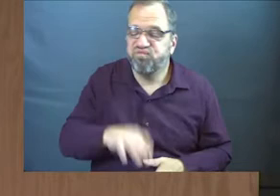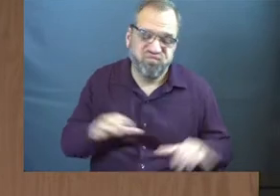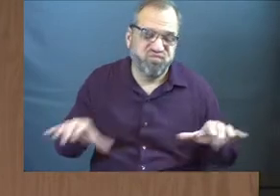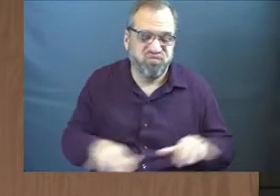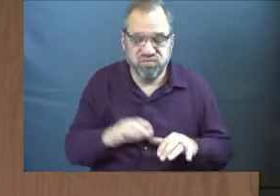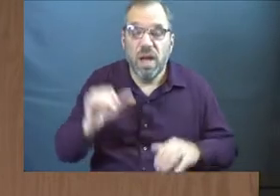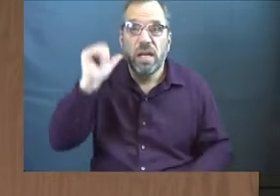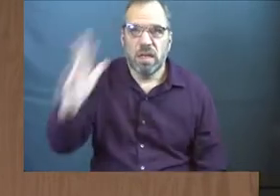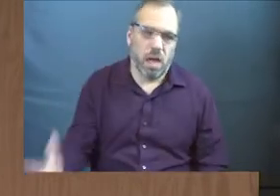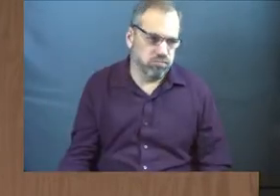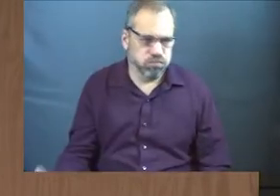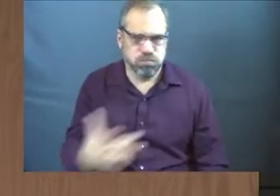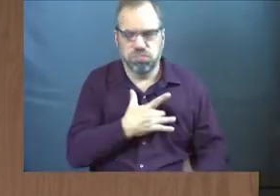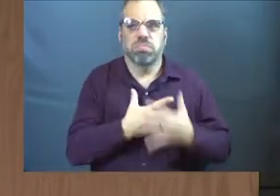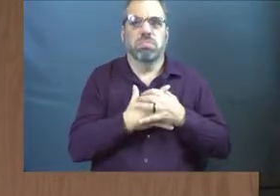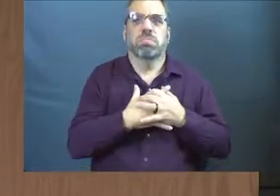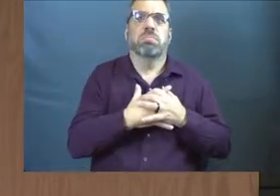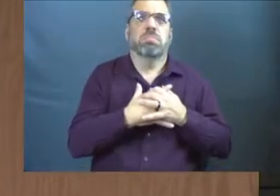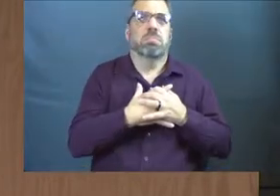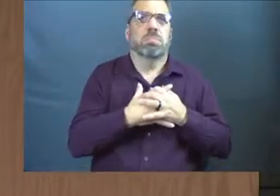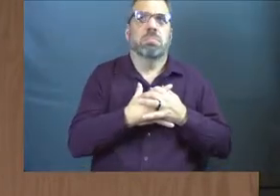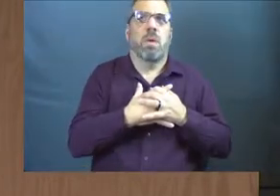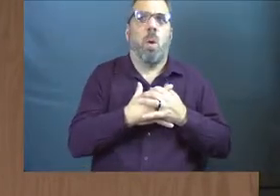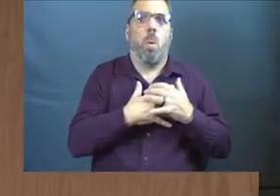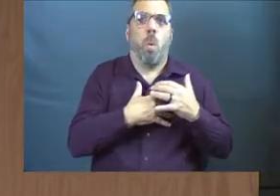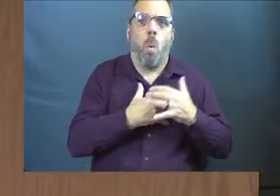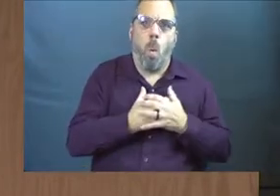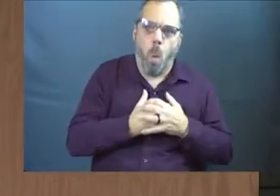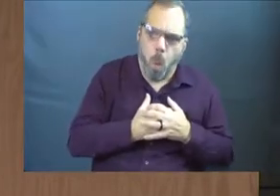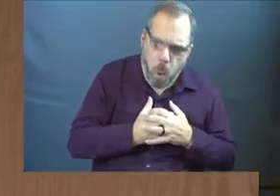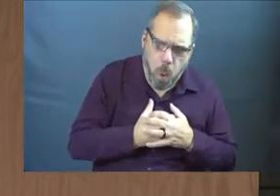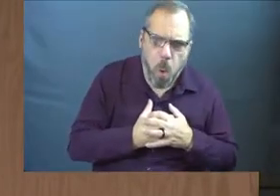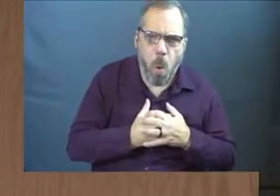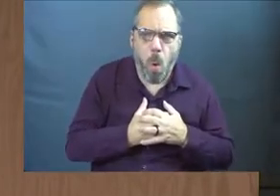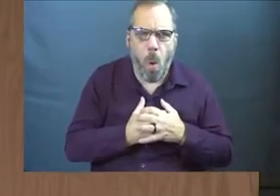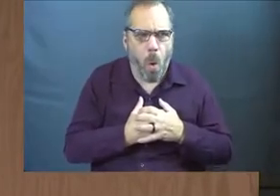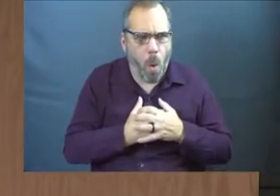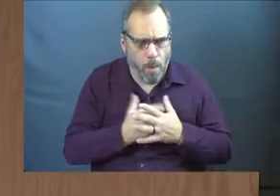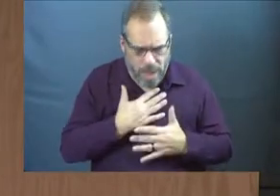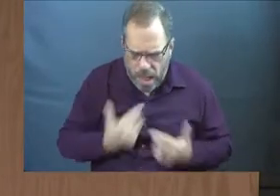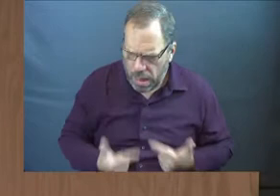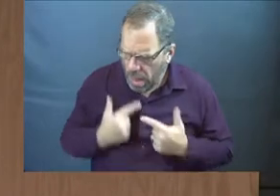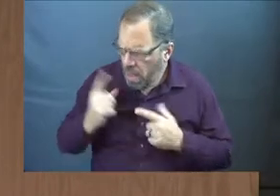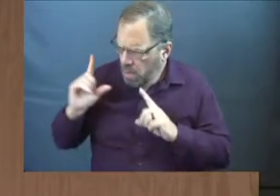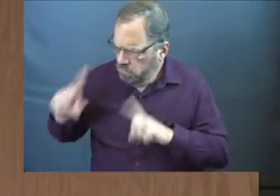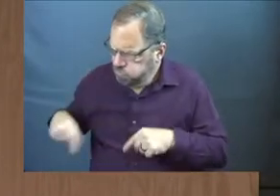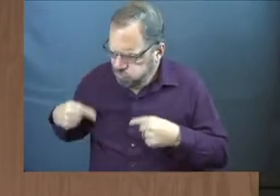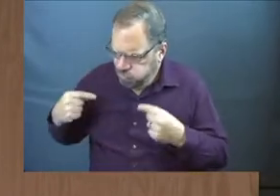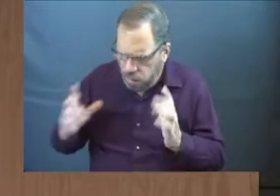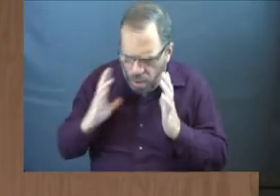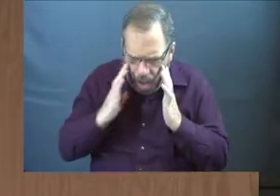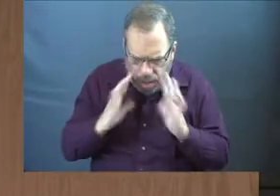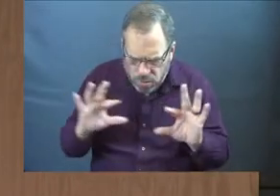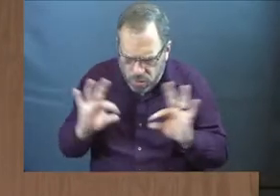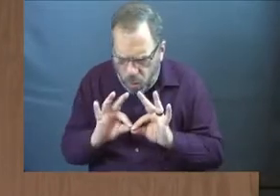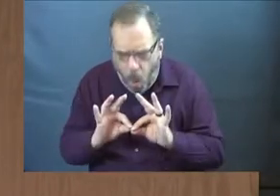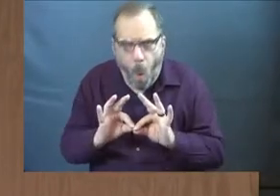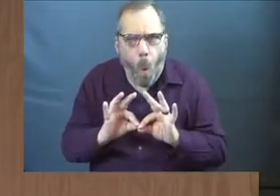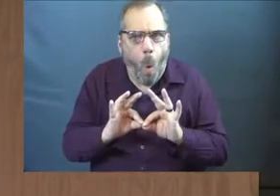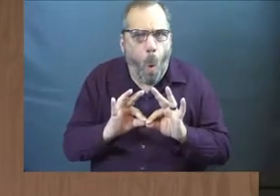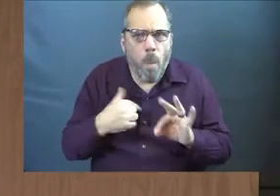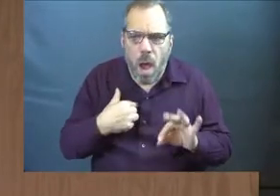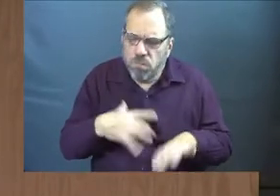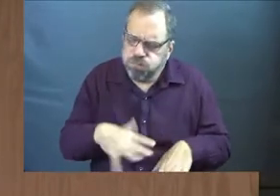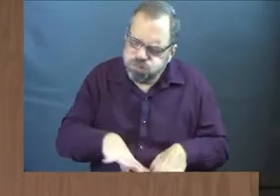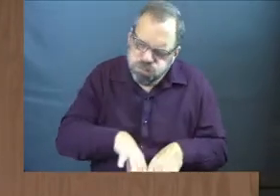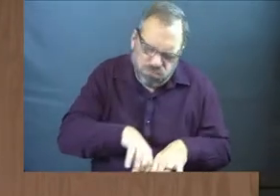then finally, God did get a hold of my heart. And when he got a hold of my heart and showed me what I had really done in my life and what I really deserved, I was